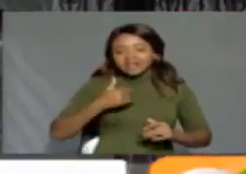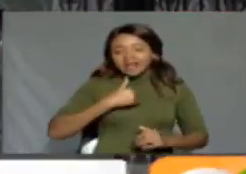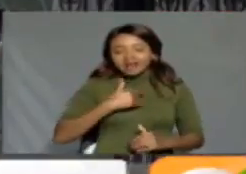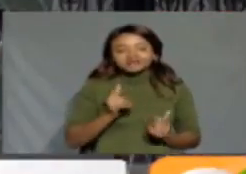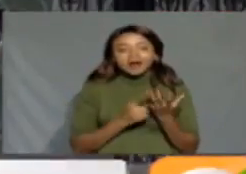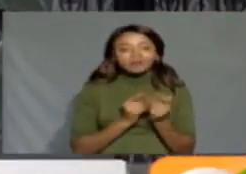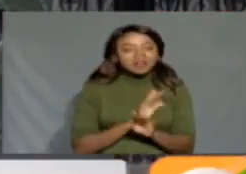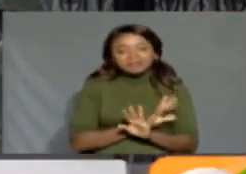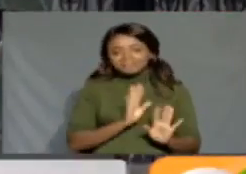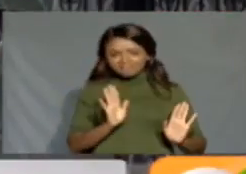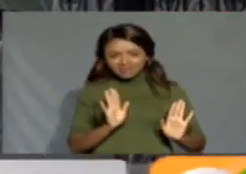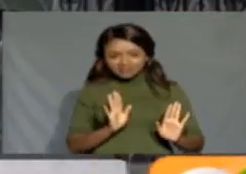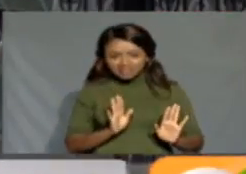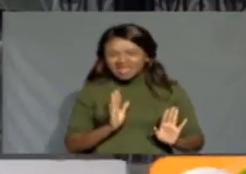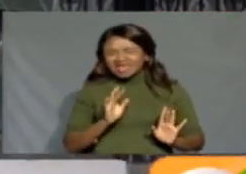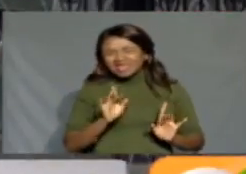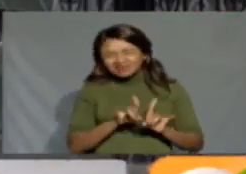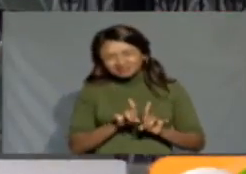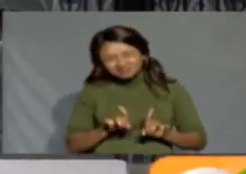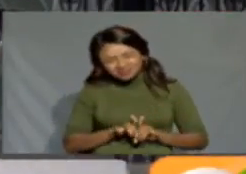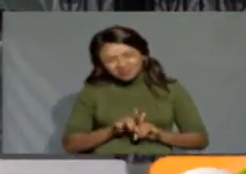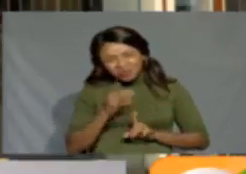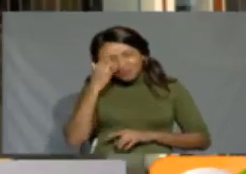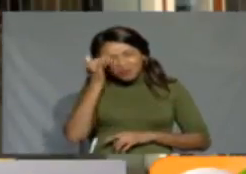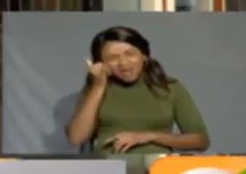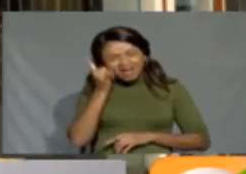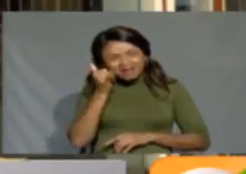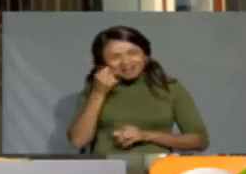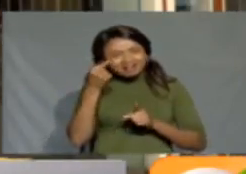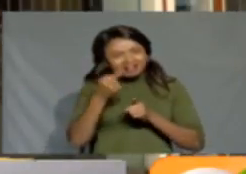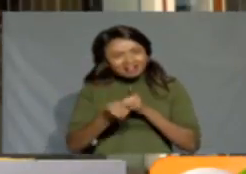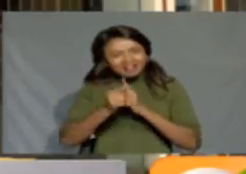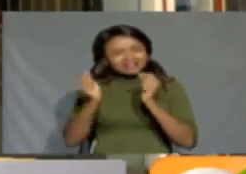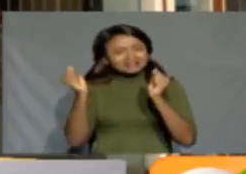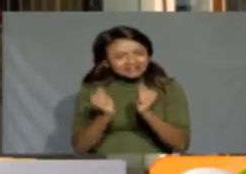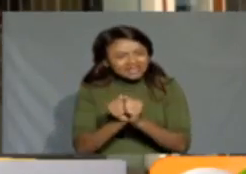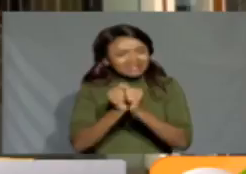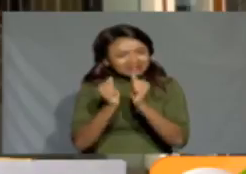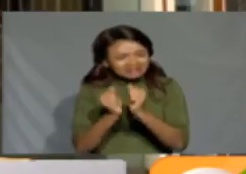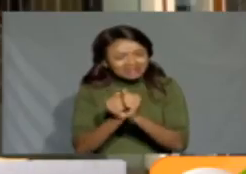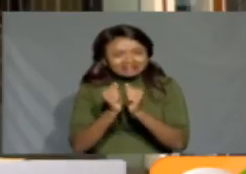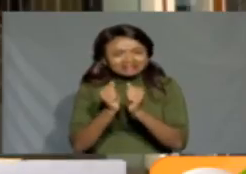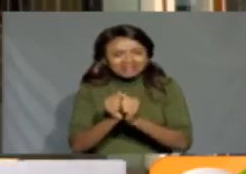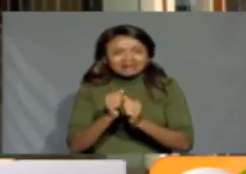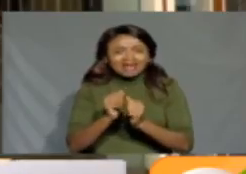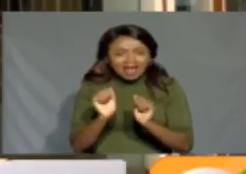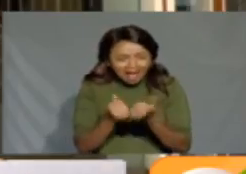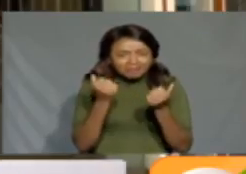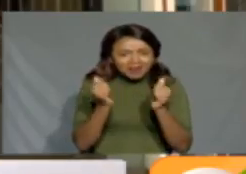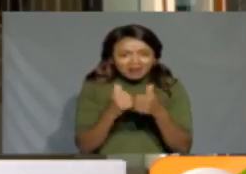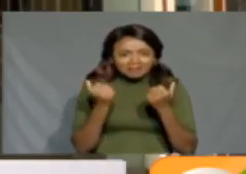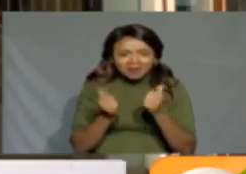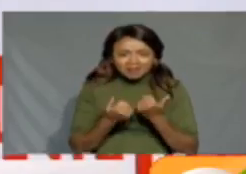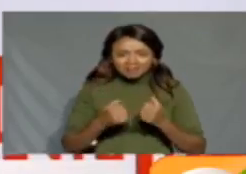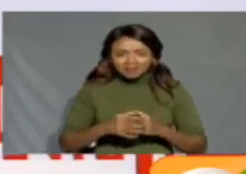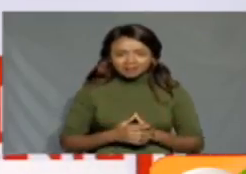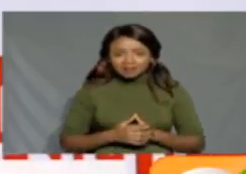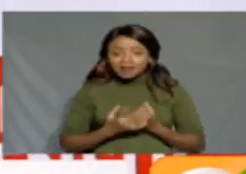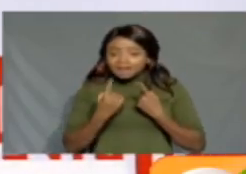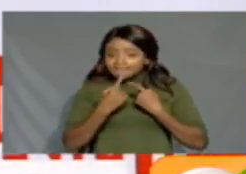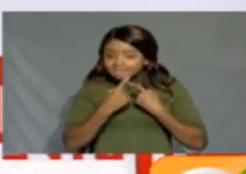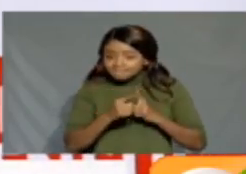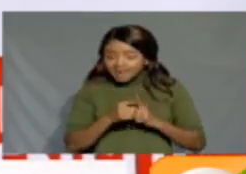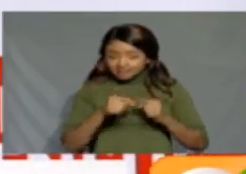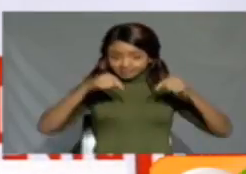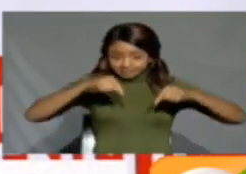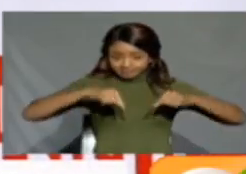that has to be conducted every 10 years, yet deaths and births are registered every day almost as a matter of requirement. But the census